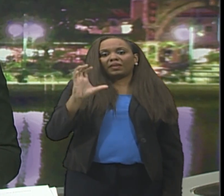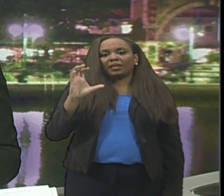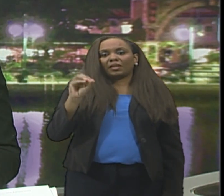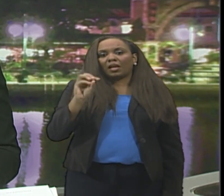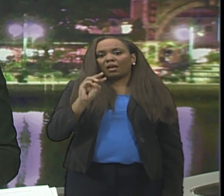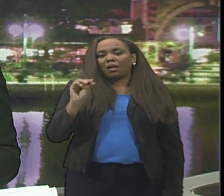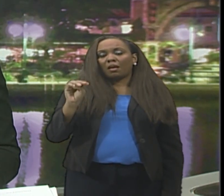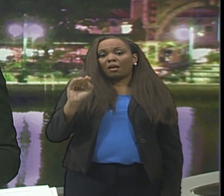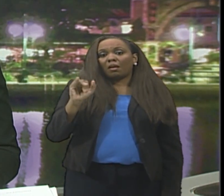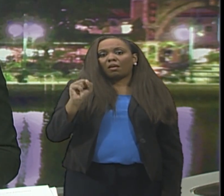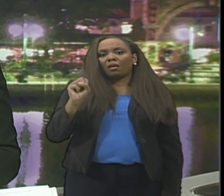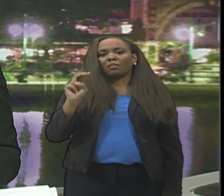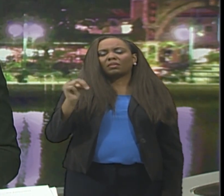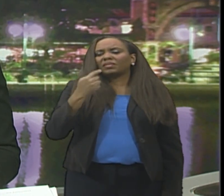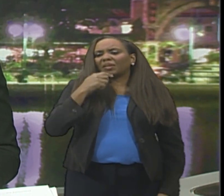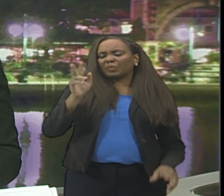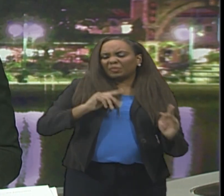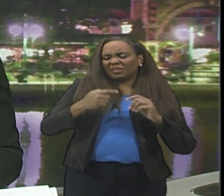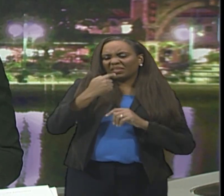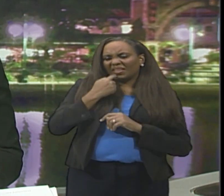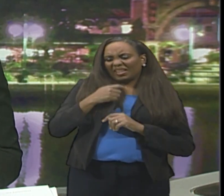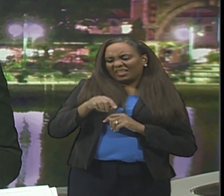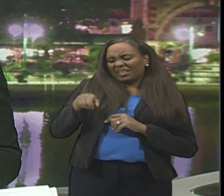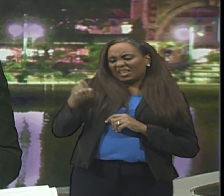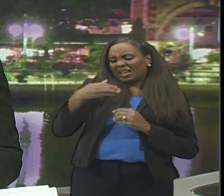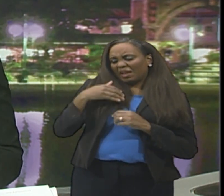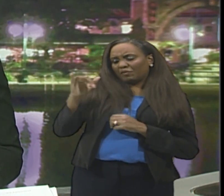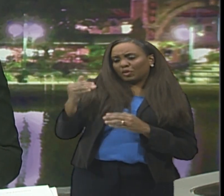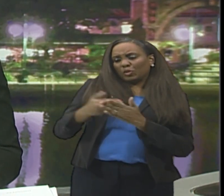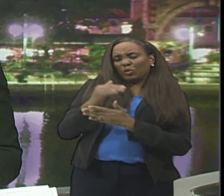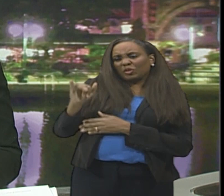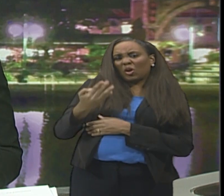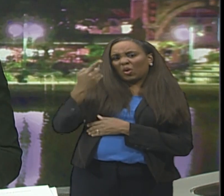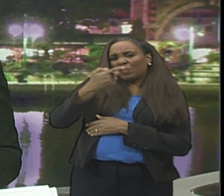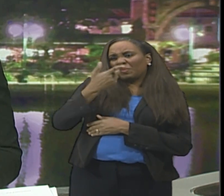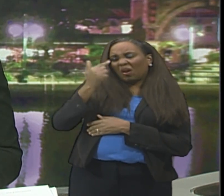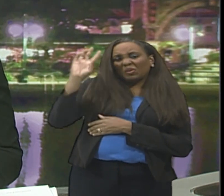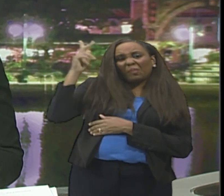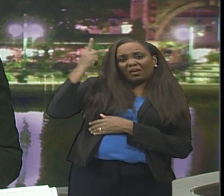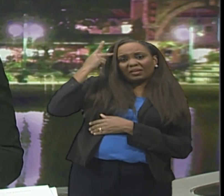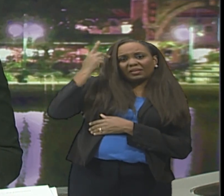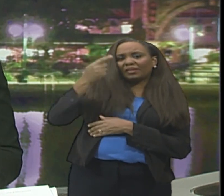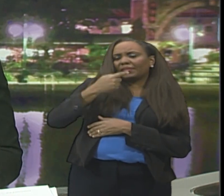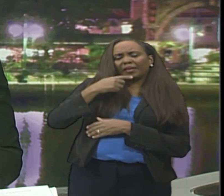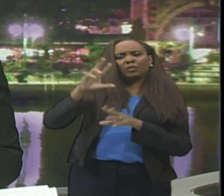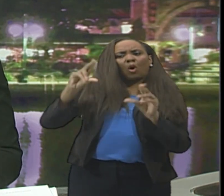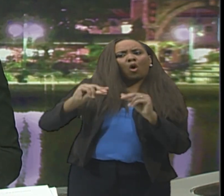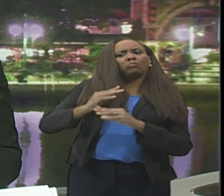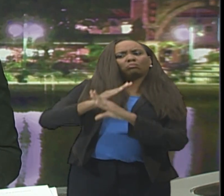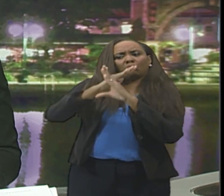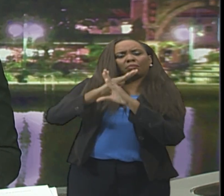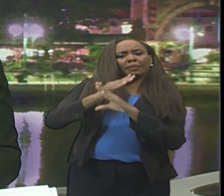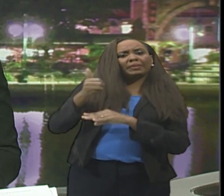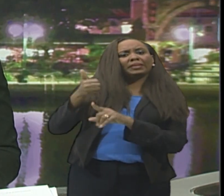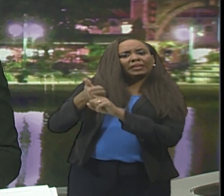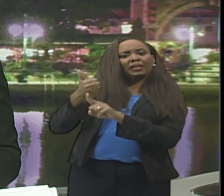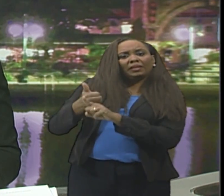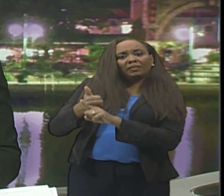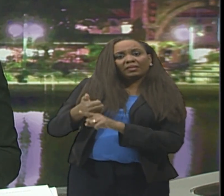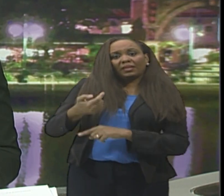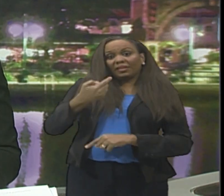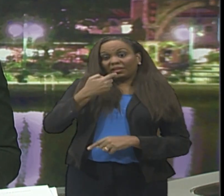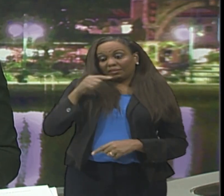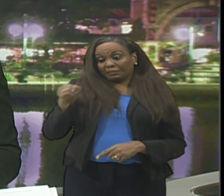During a media conference at his Clement Payne chambers in the city, he defended the appointment. And as Kareem Smith reports, Mr.